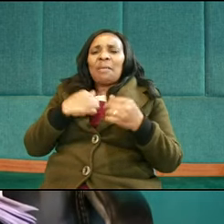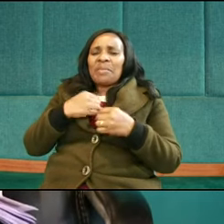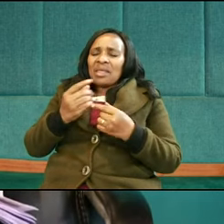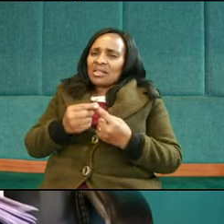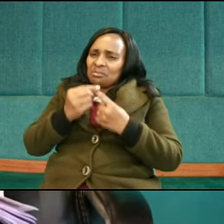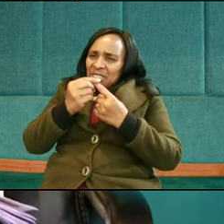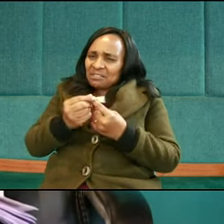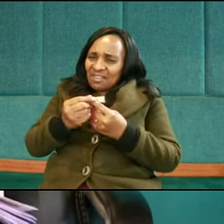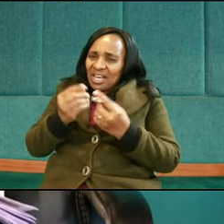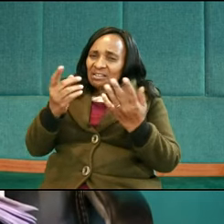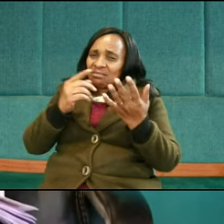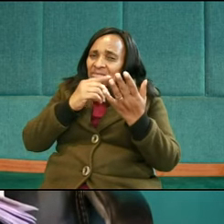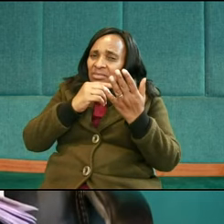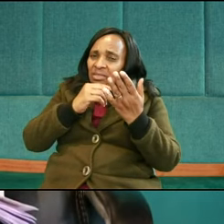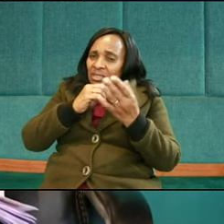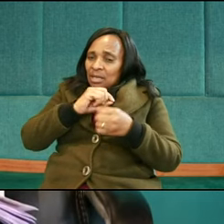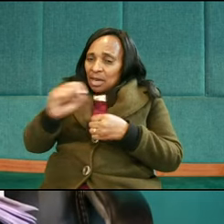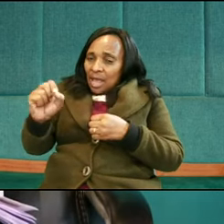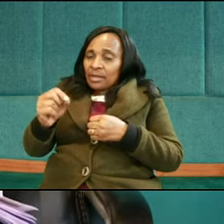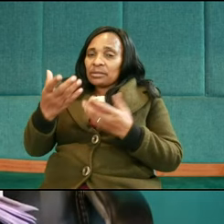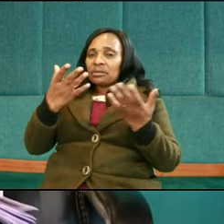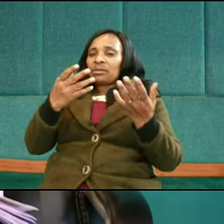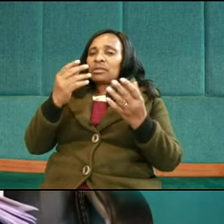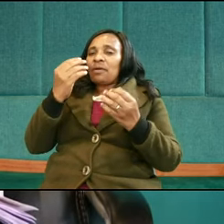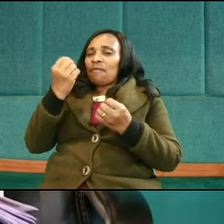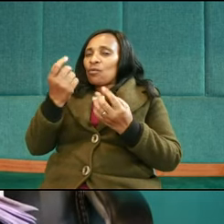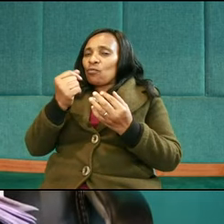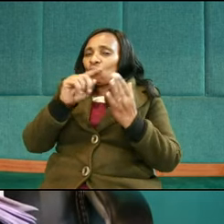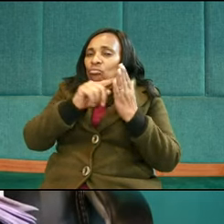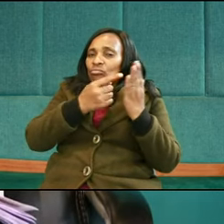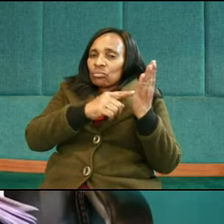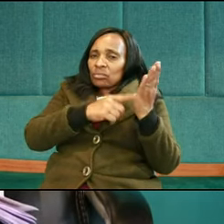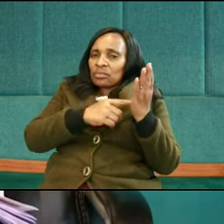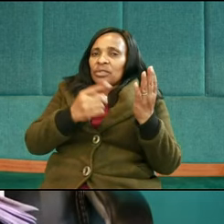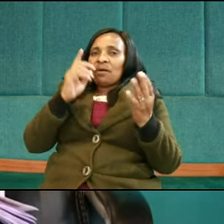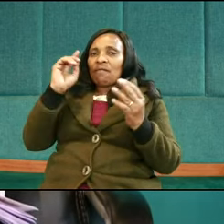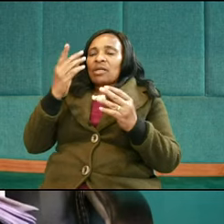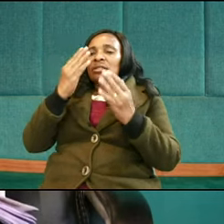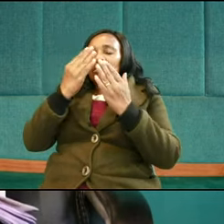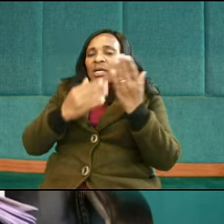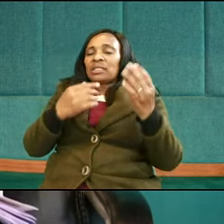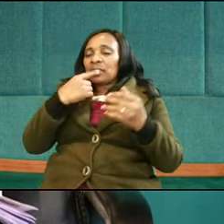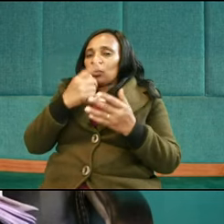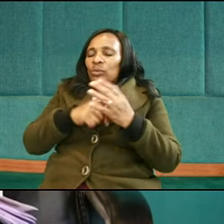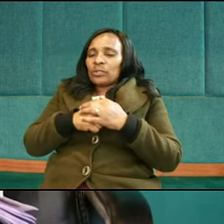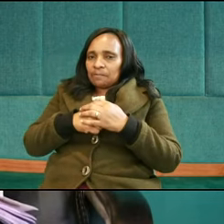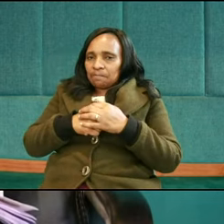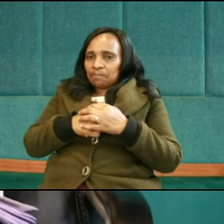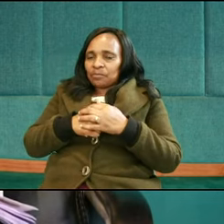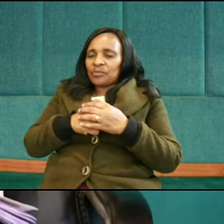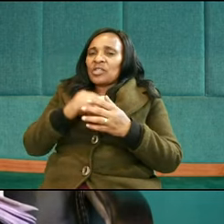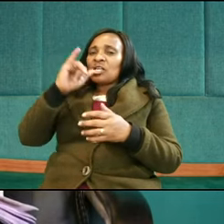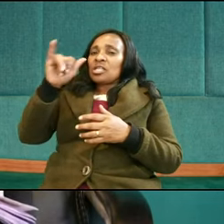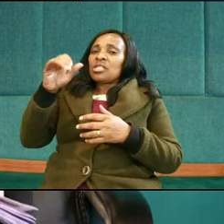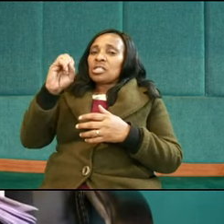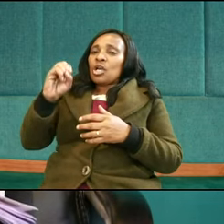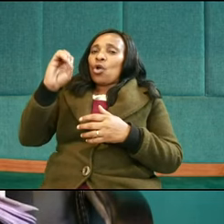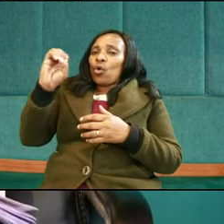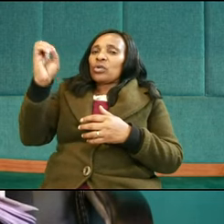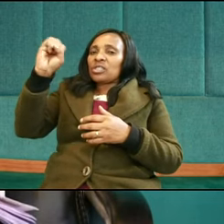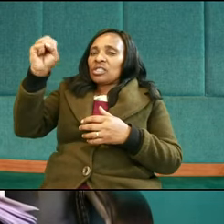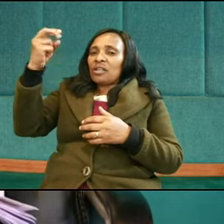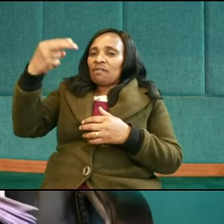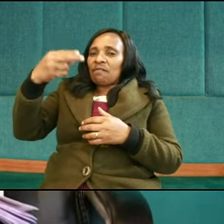underline a few points in this story. And the first part I want to say is Jehoshaphat was